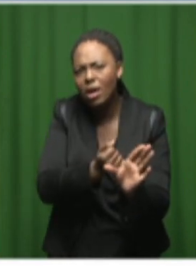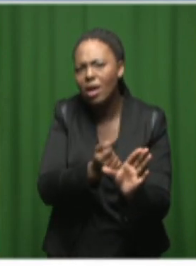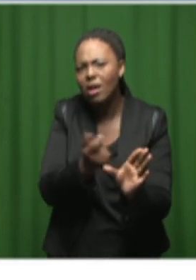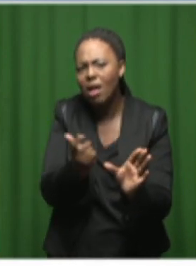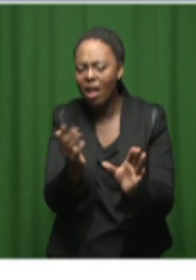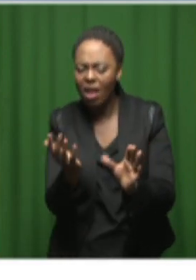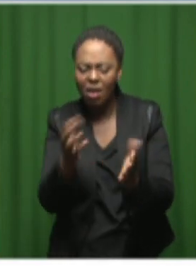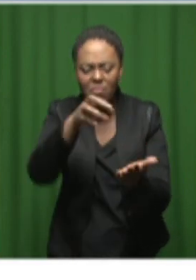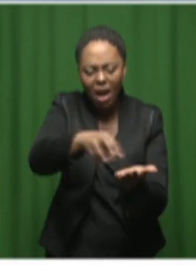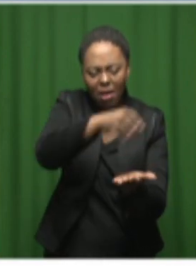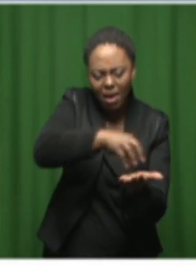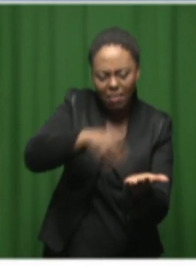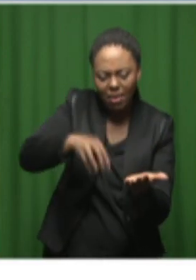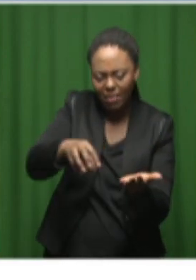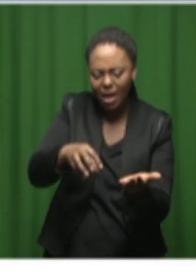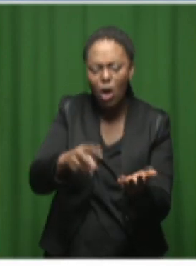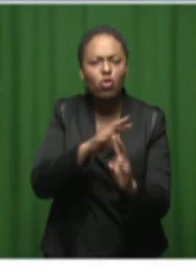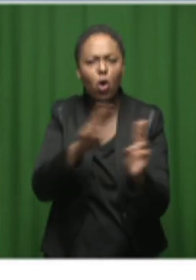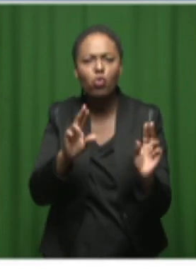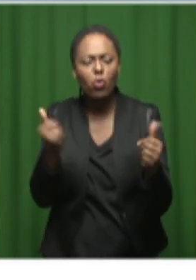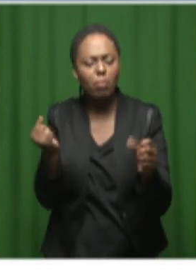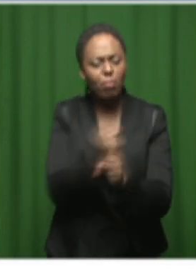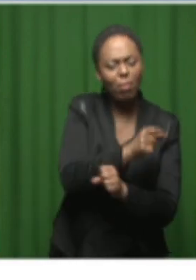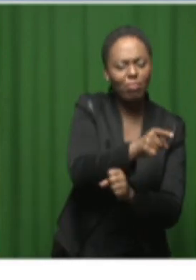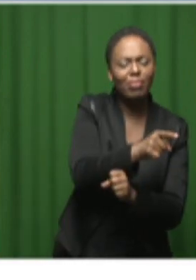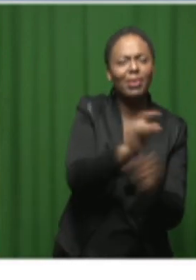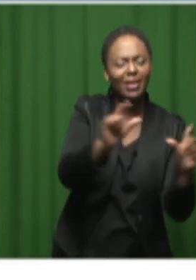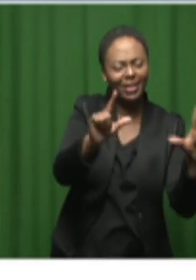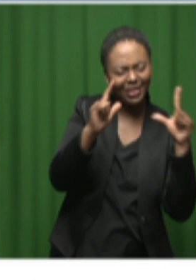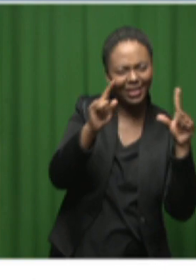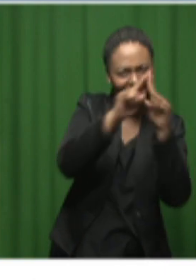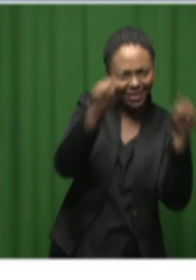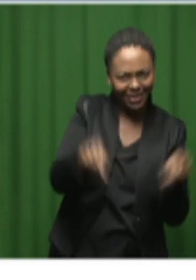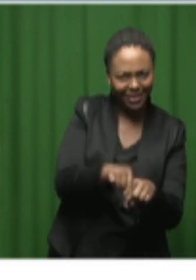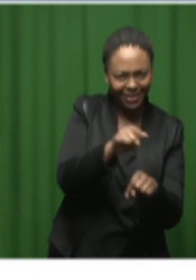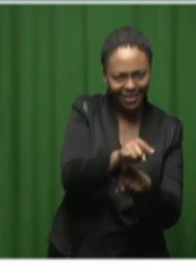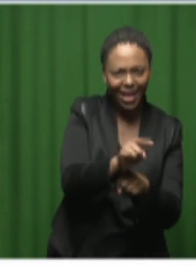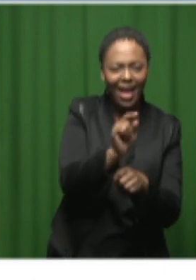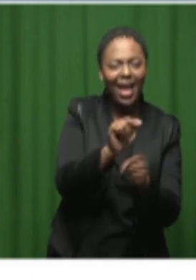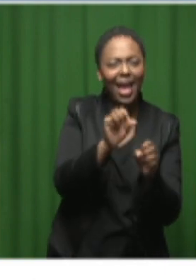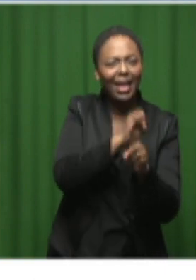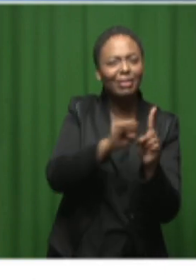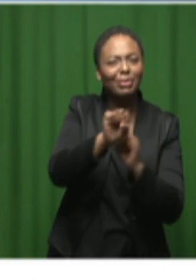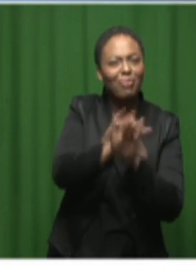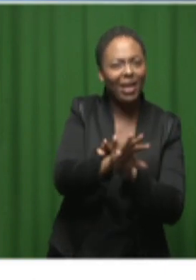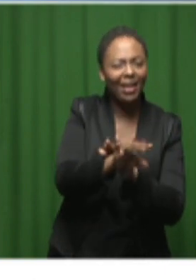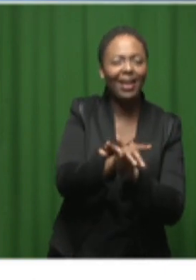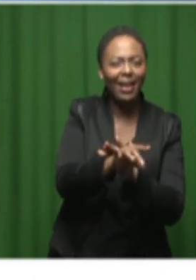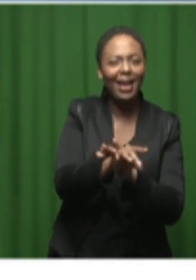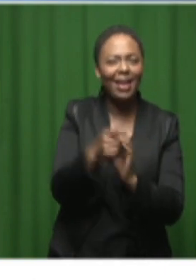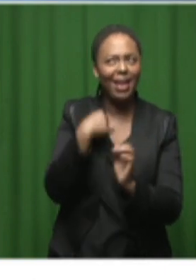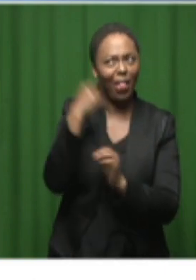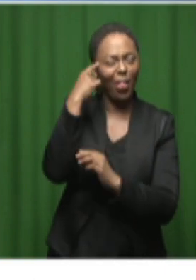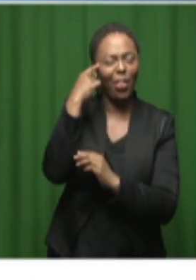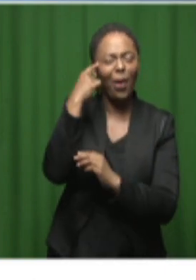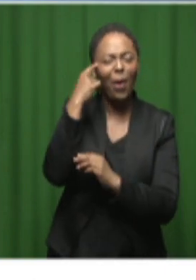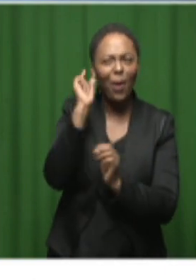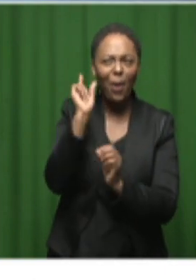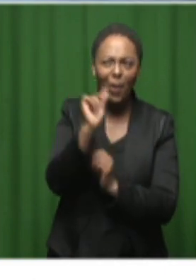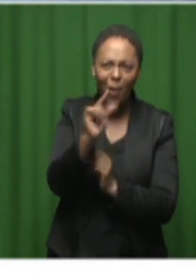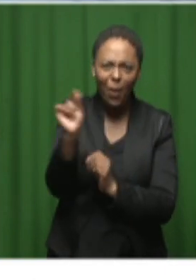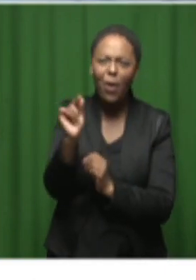it, it's not as good as it looks. Right. So I then stumbled upon, food styling, and I realized,